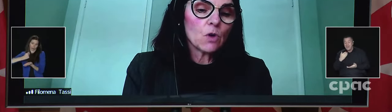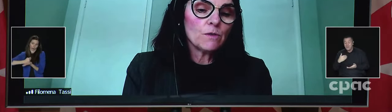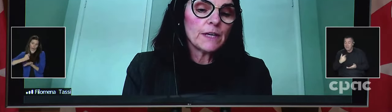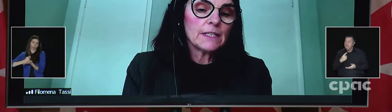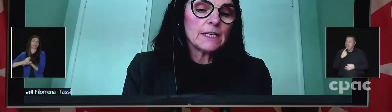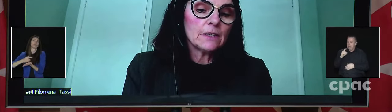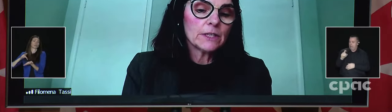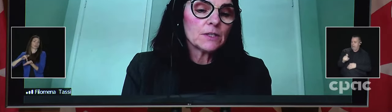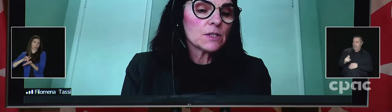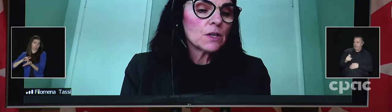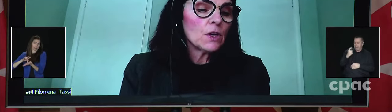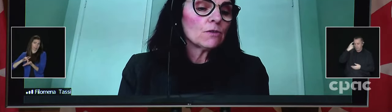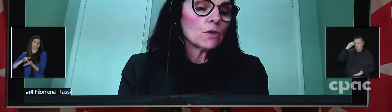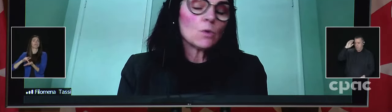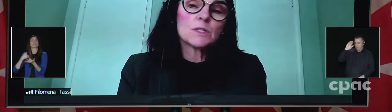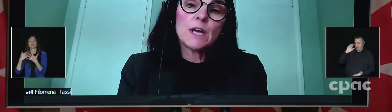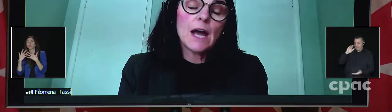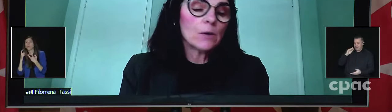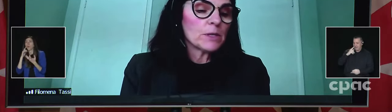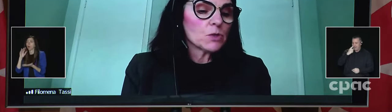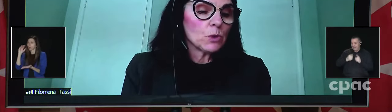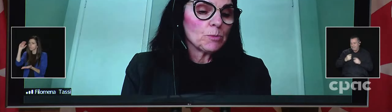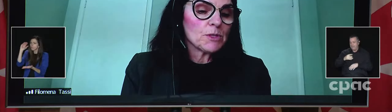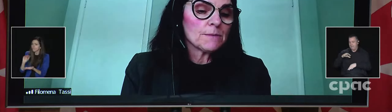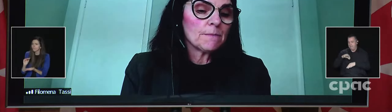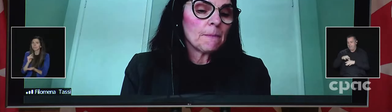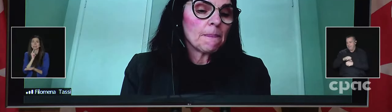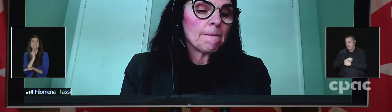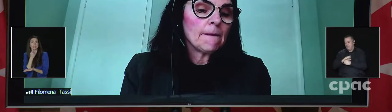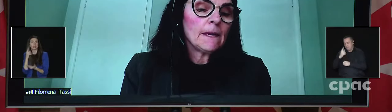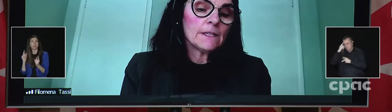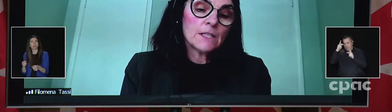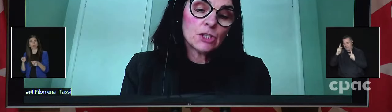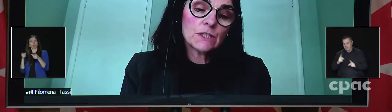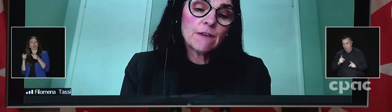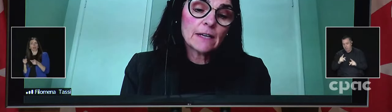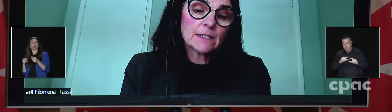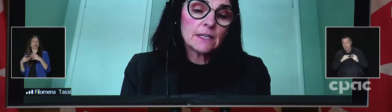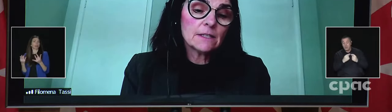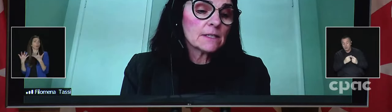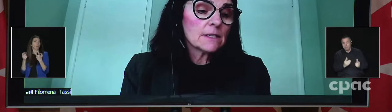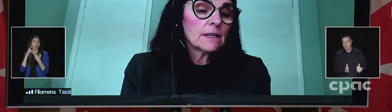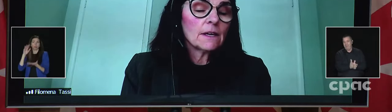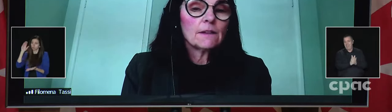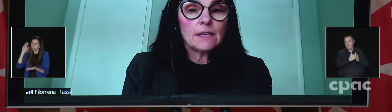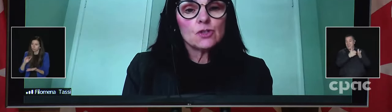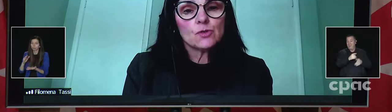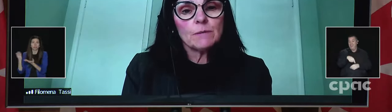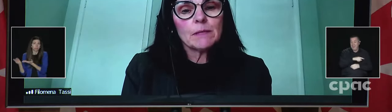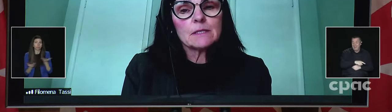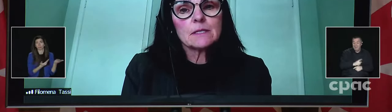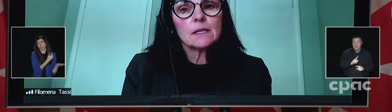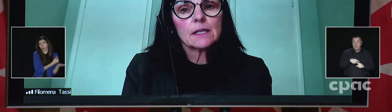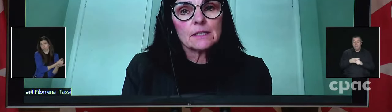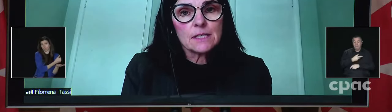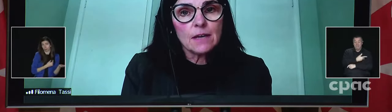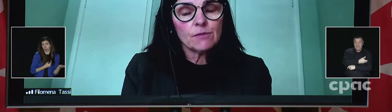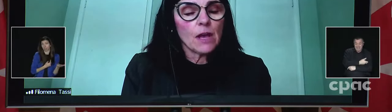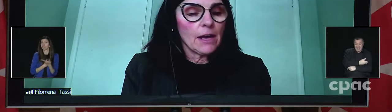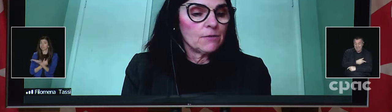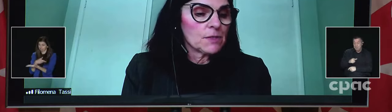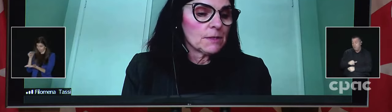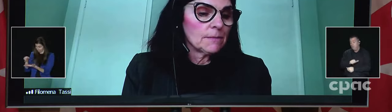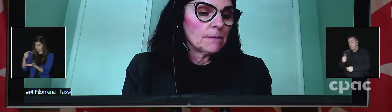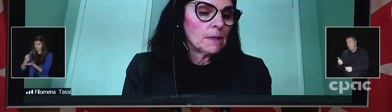severity of COVID-19 illness for those in high-risk groups. In addition to vaccines, these treatments can